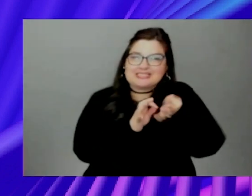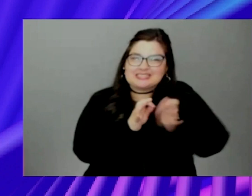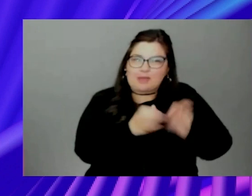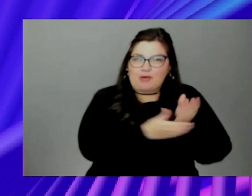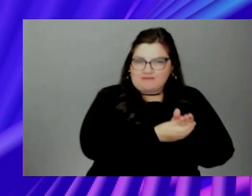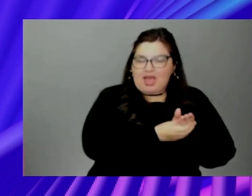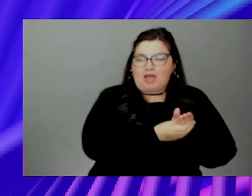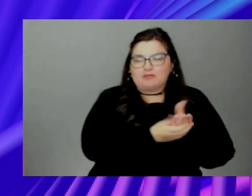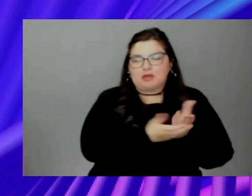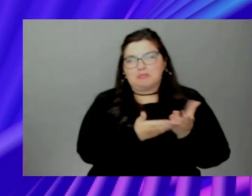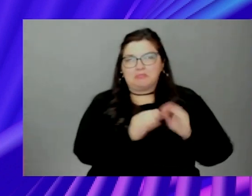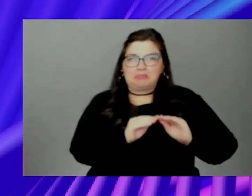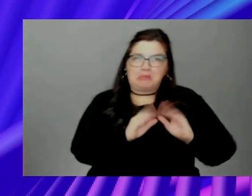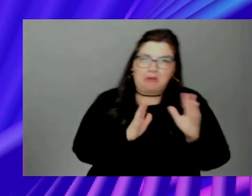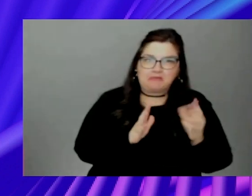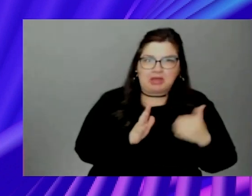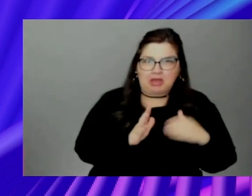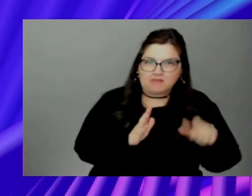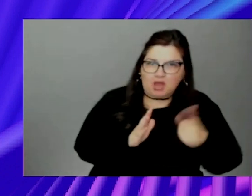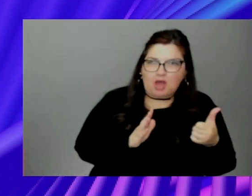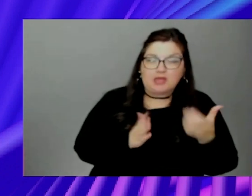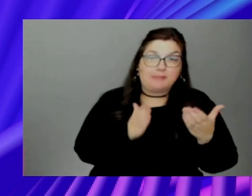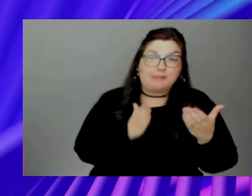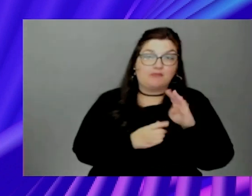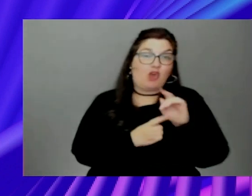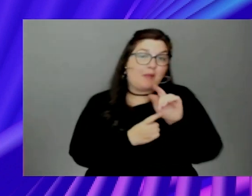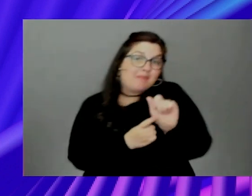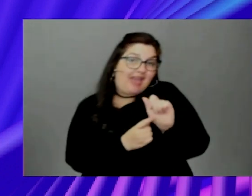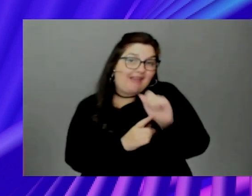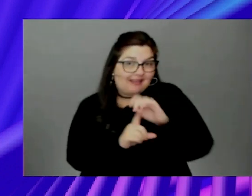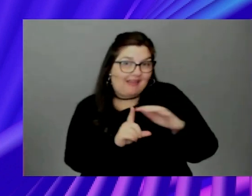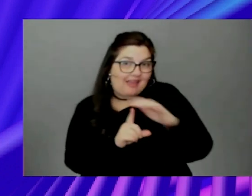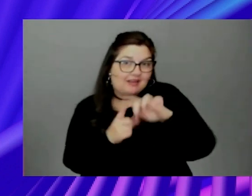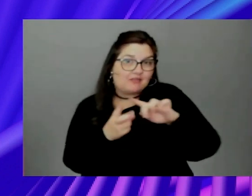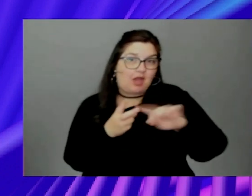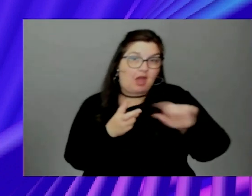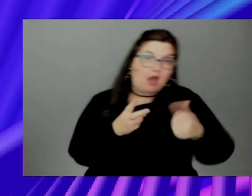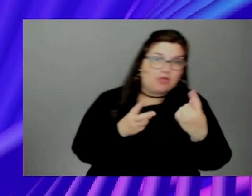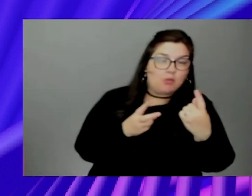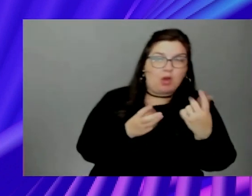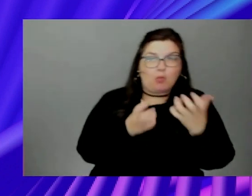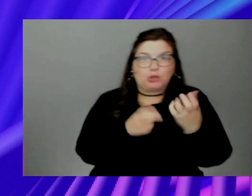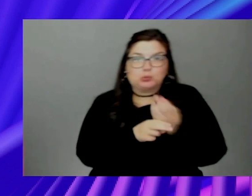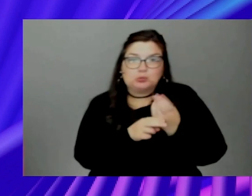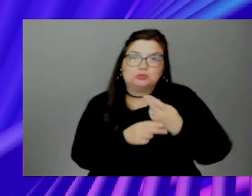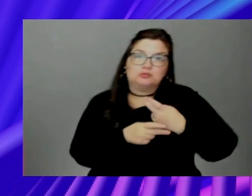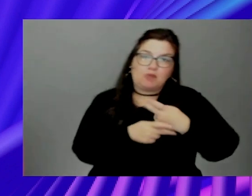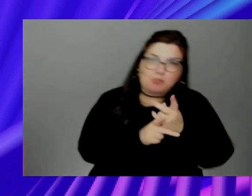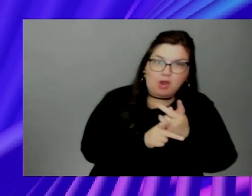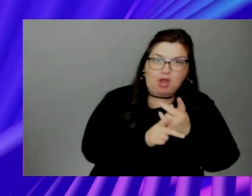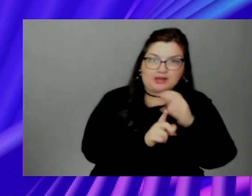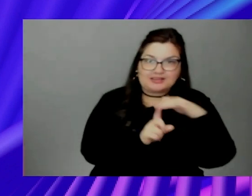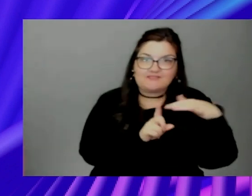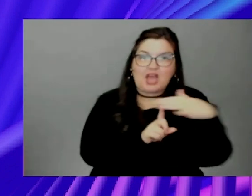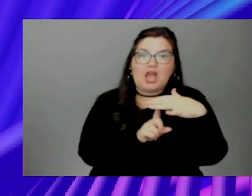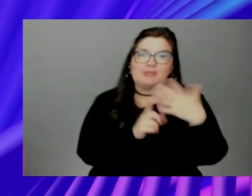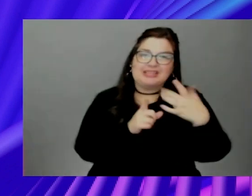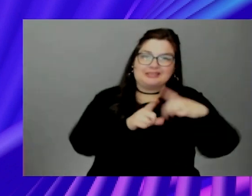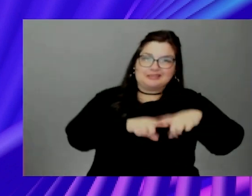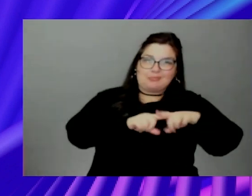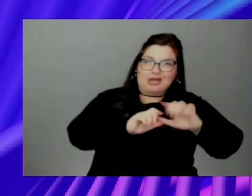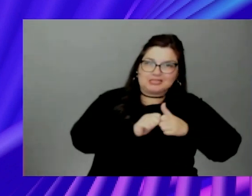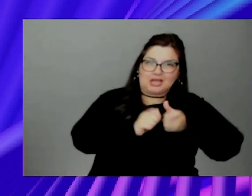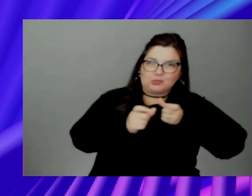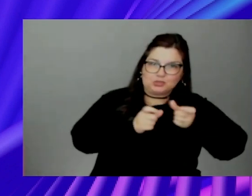might say, here's the file I want to use for the beta environment, another one for prod environment, depending on how you want to control those. So I don't want to necessarily